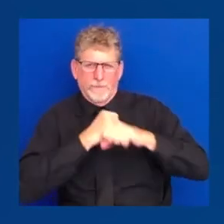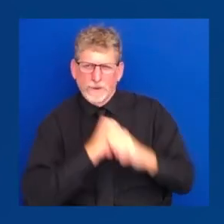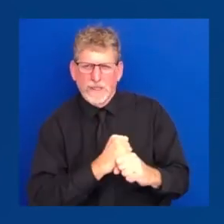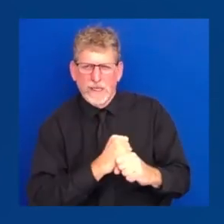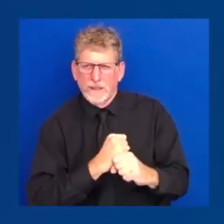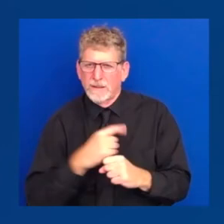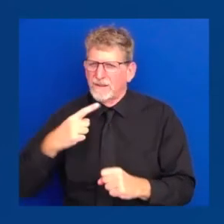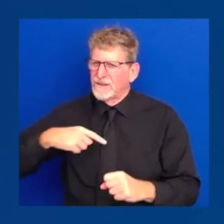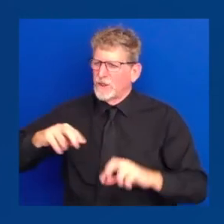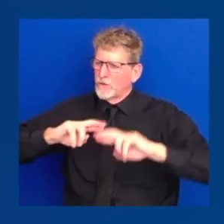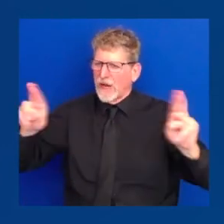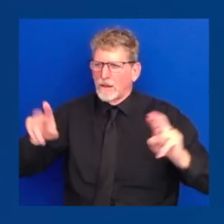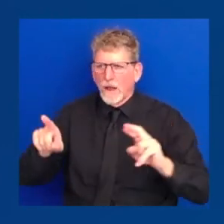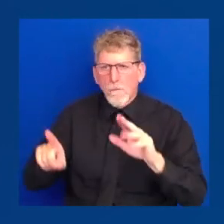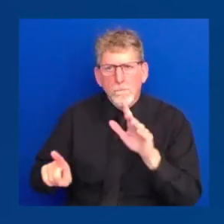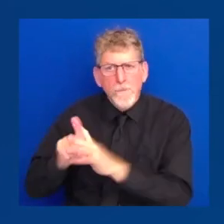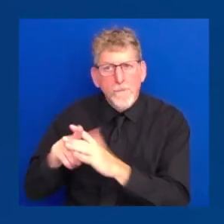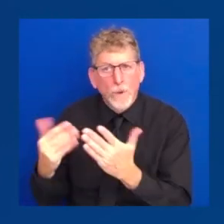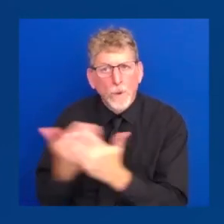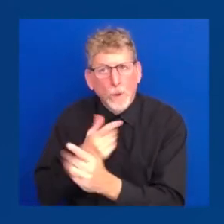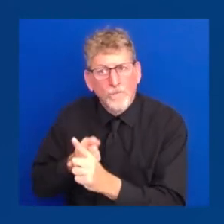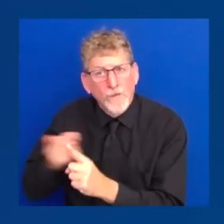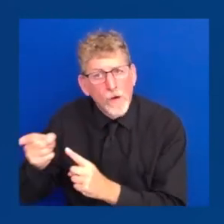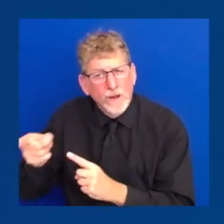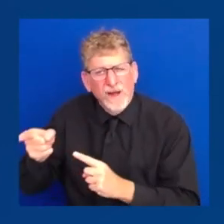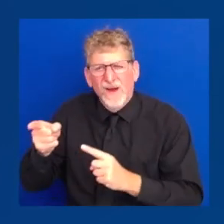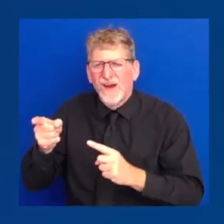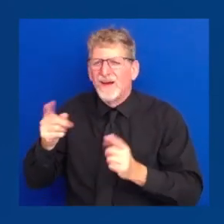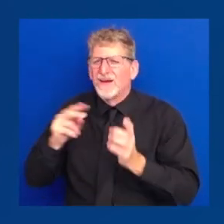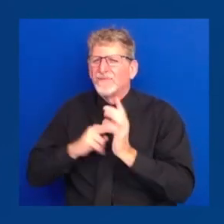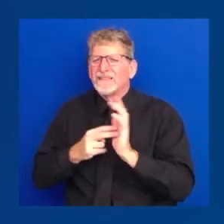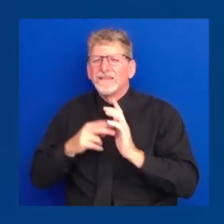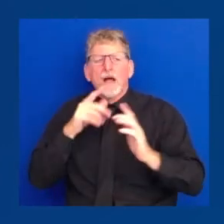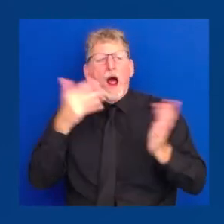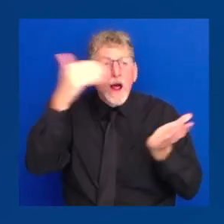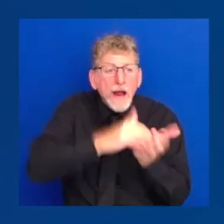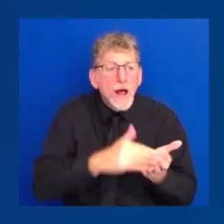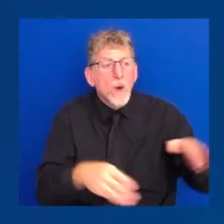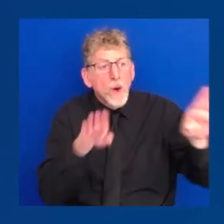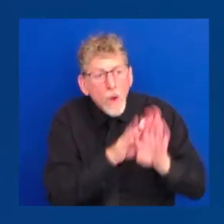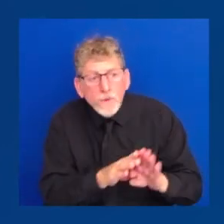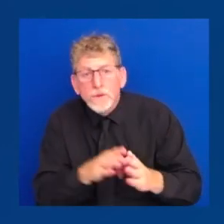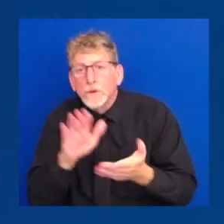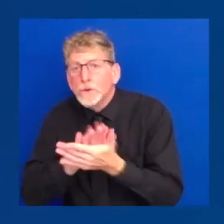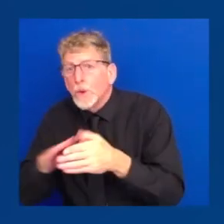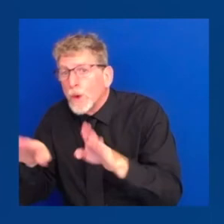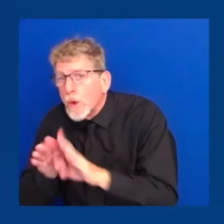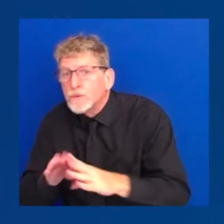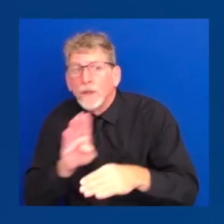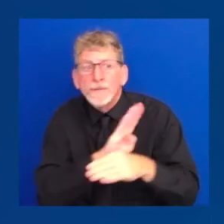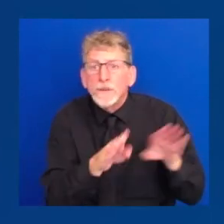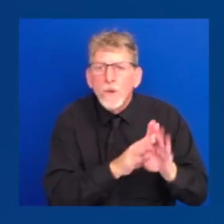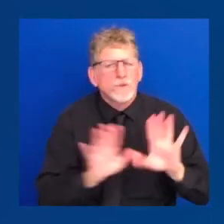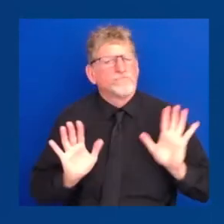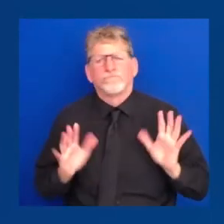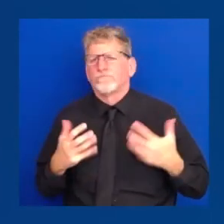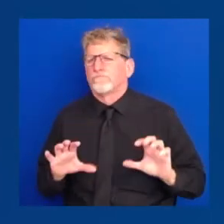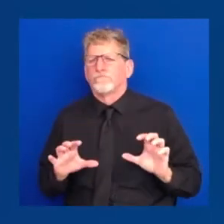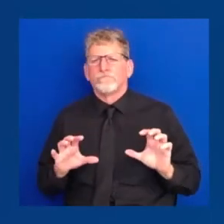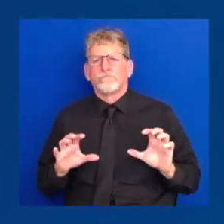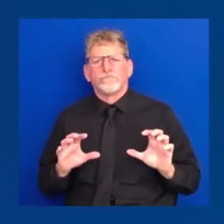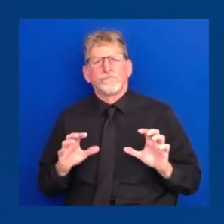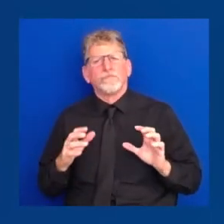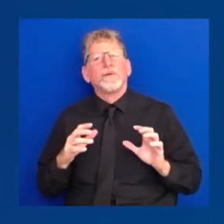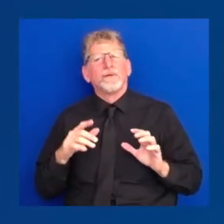shutdowns. At the same time, I think it's important to note that there is more work ahead of us. We'll roll out vaccines for